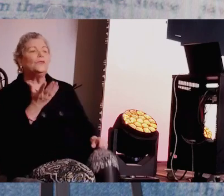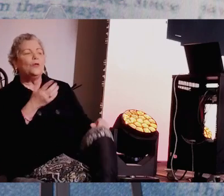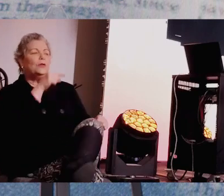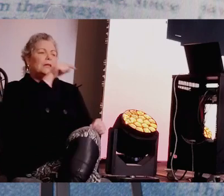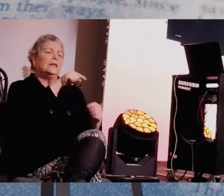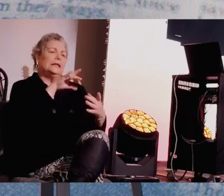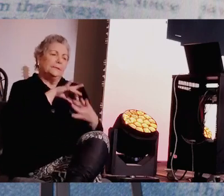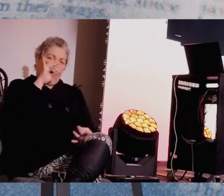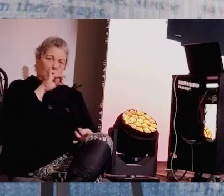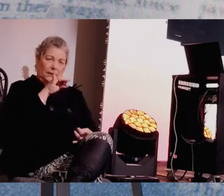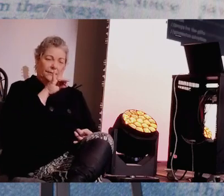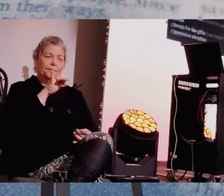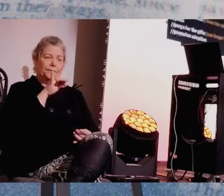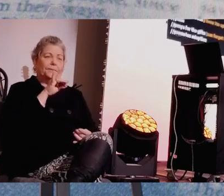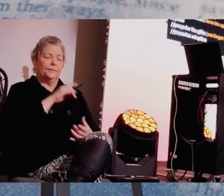Spirit,